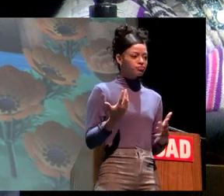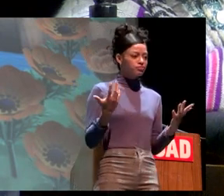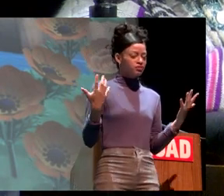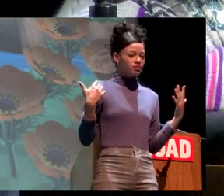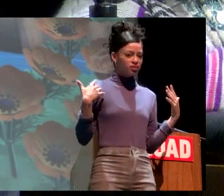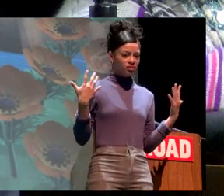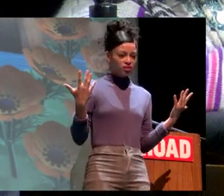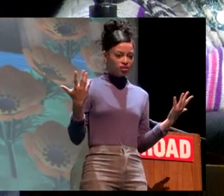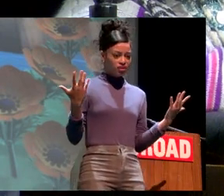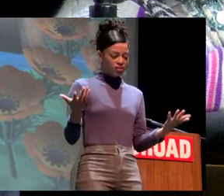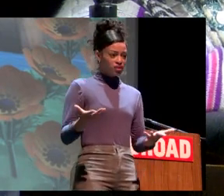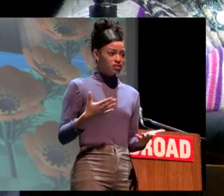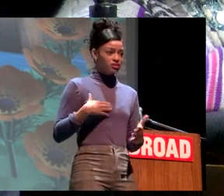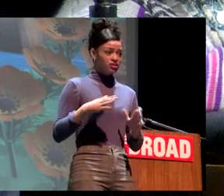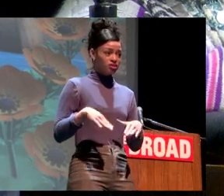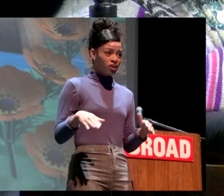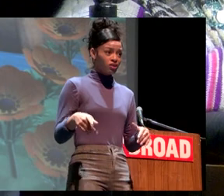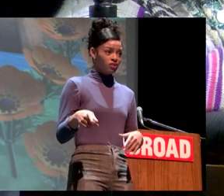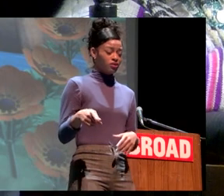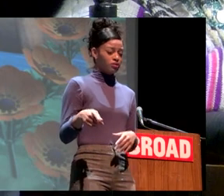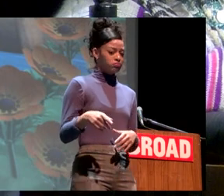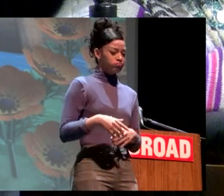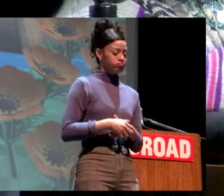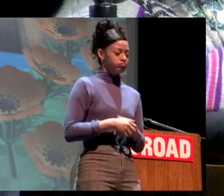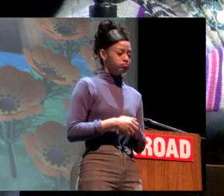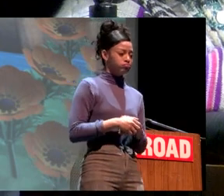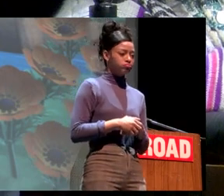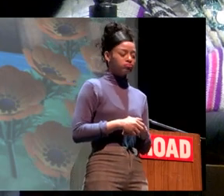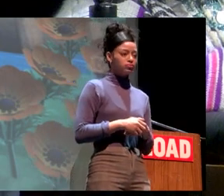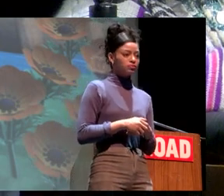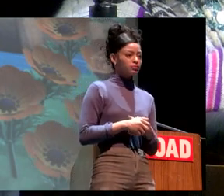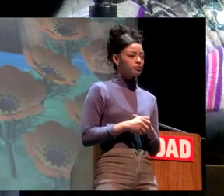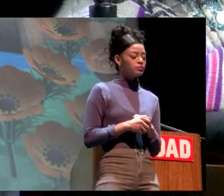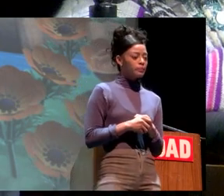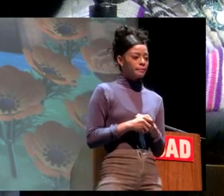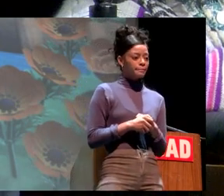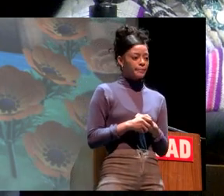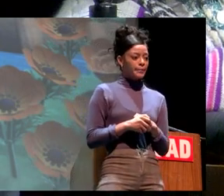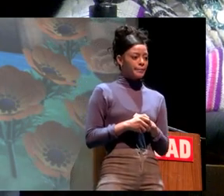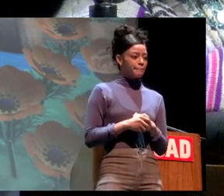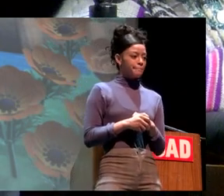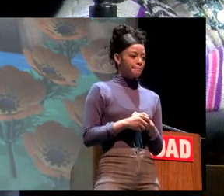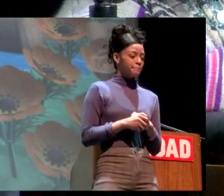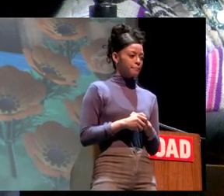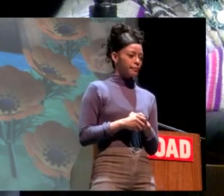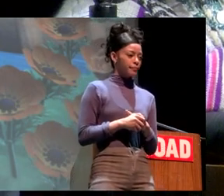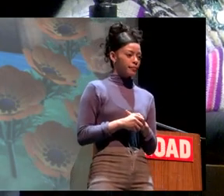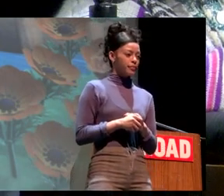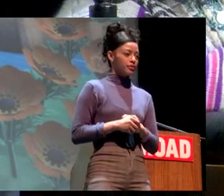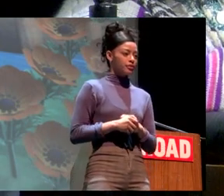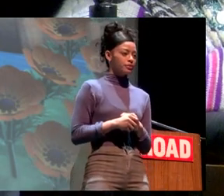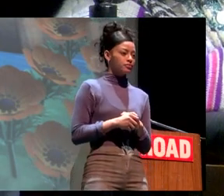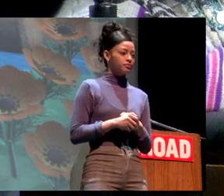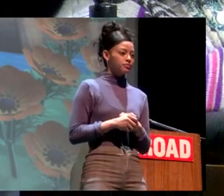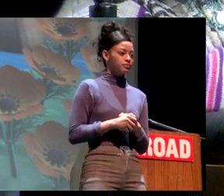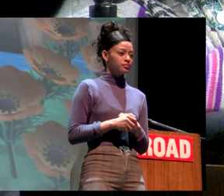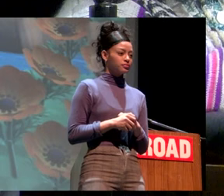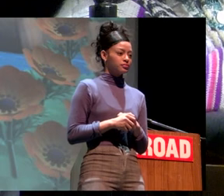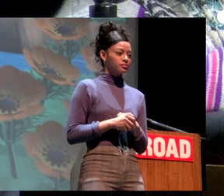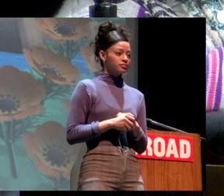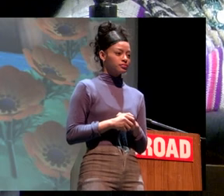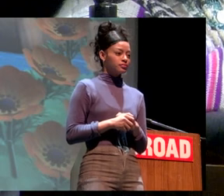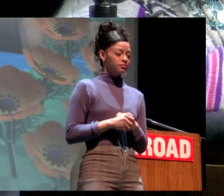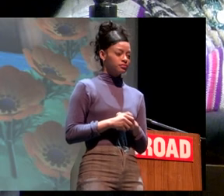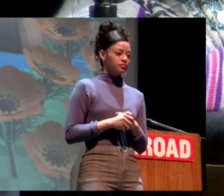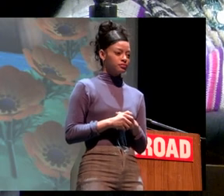wild, irises were really wide open. And it was the golden week, I guess, so the 5 days